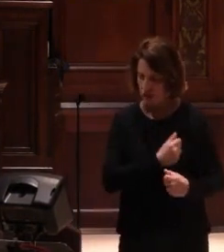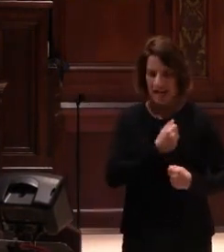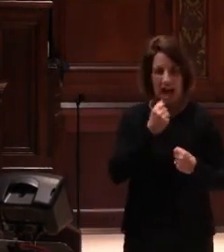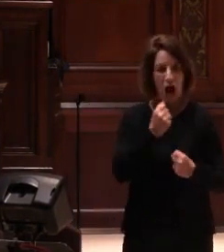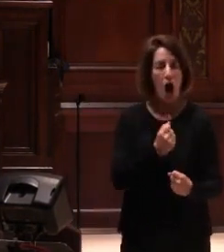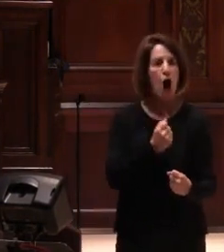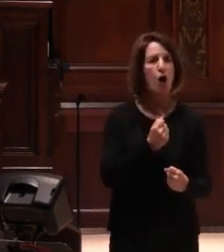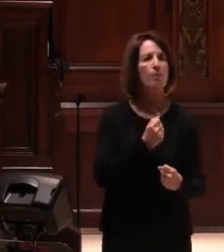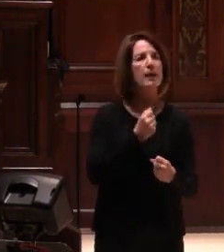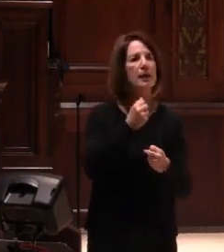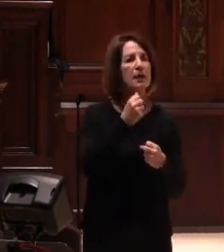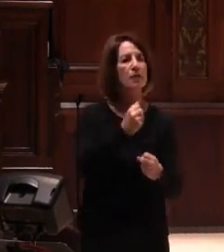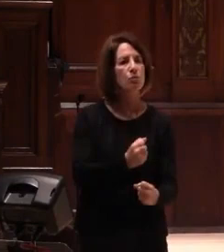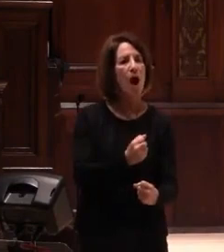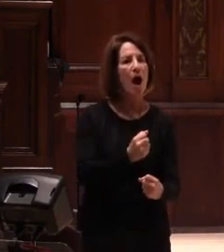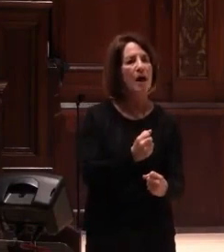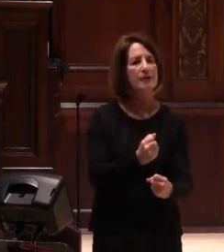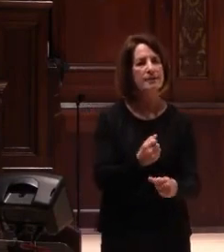rising up,